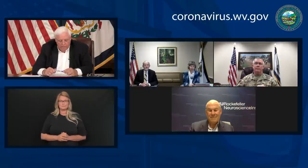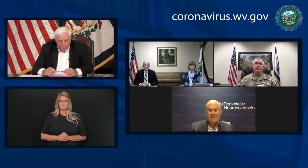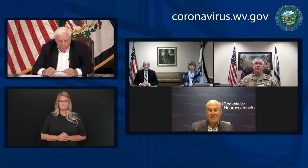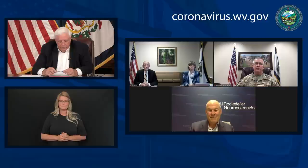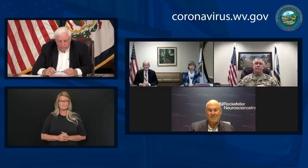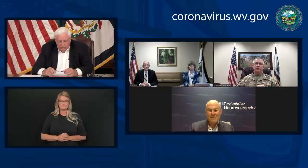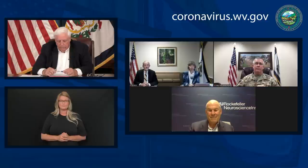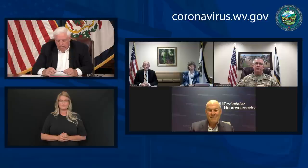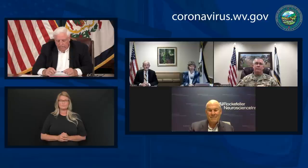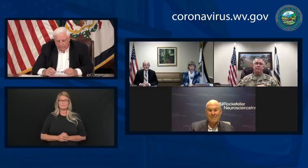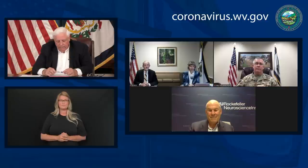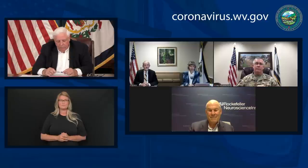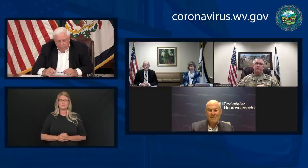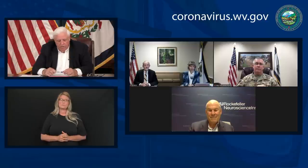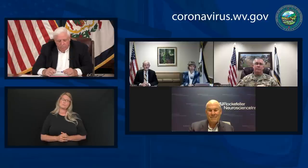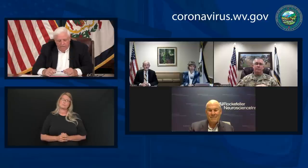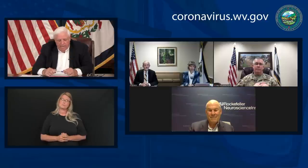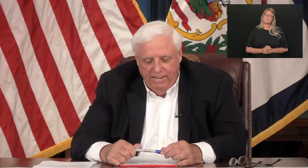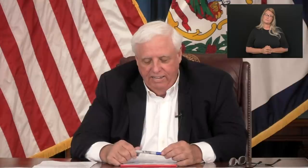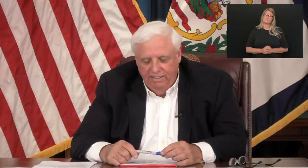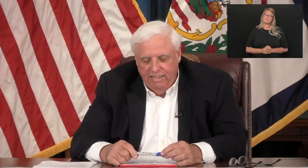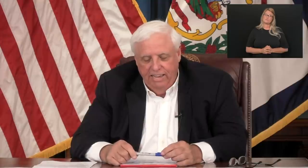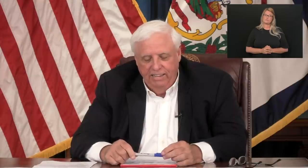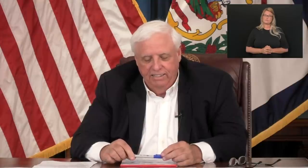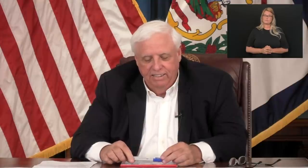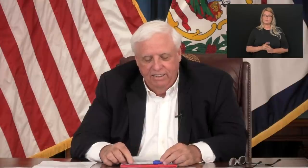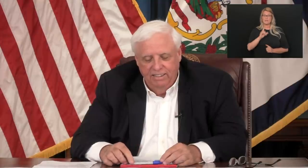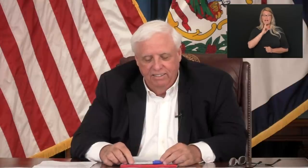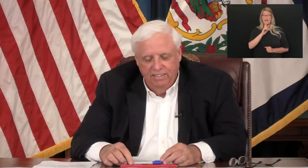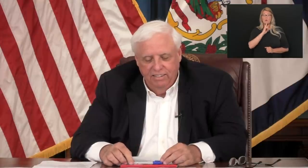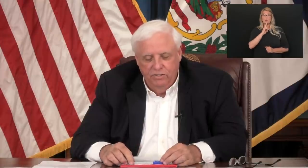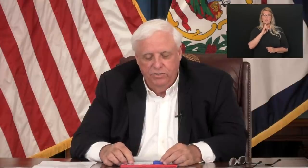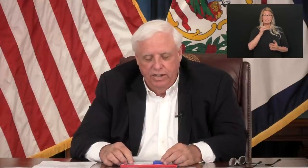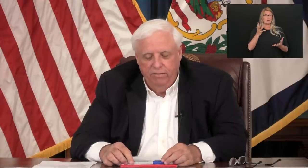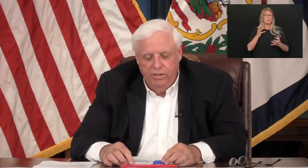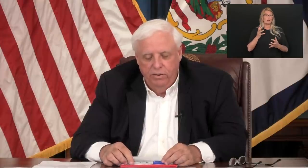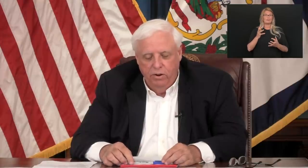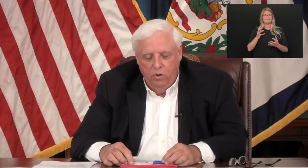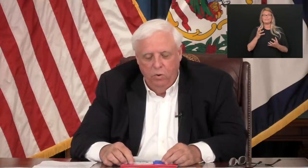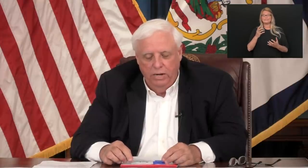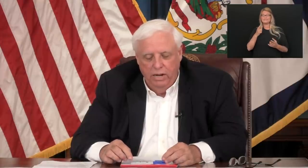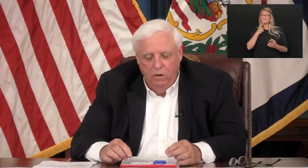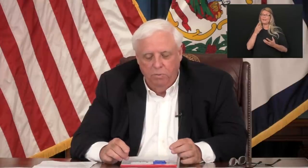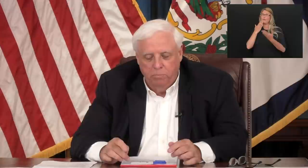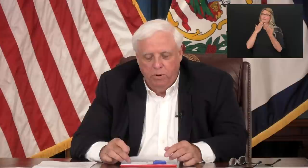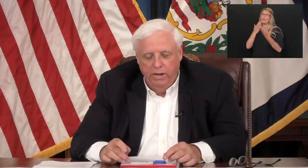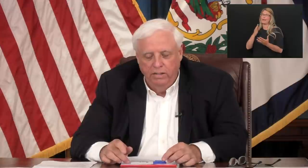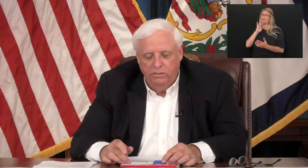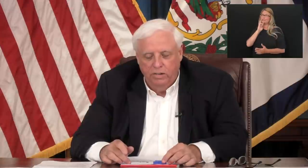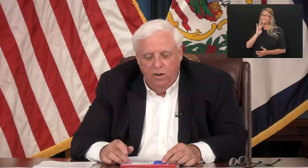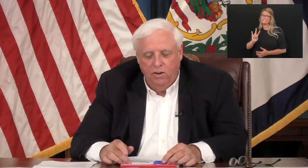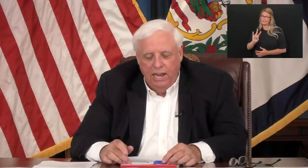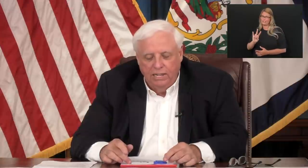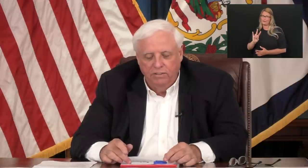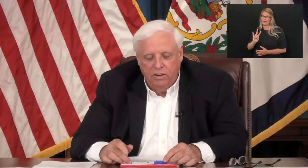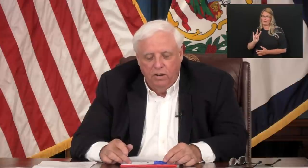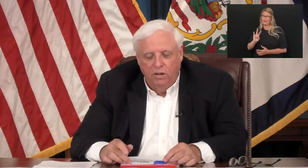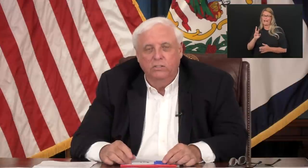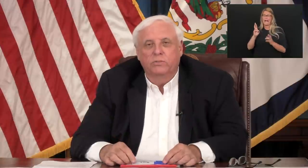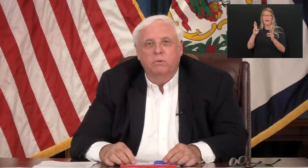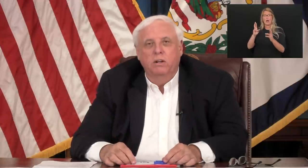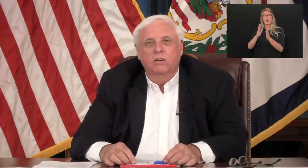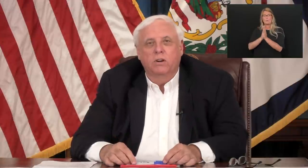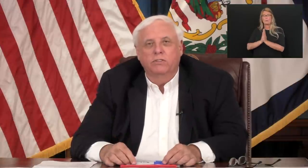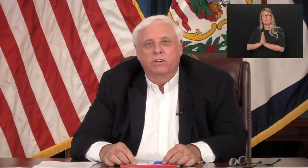Well, I, just really, I want to go back and thank, uh, a little seven year old and I hope and pray there's all kinds of